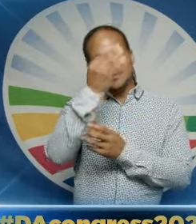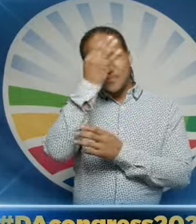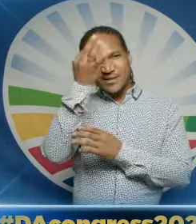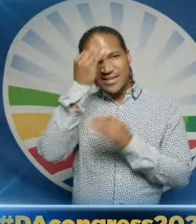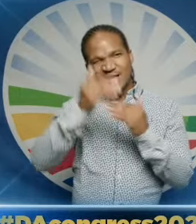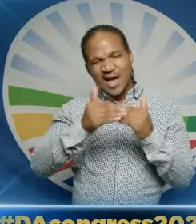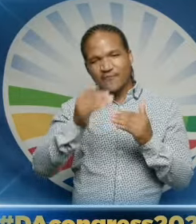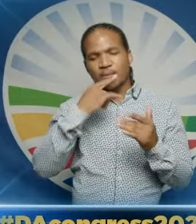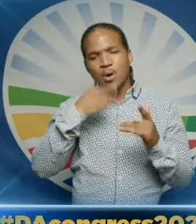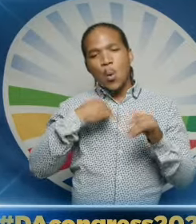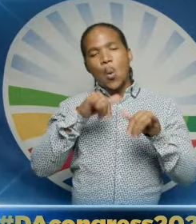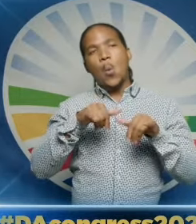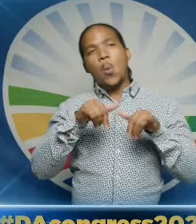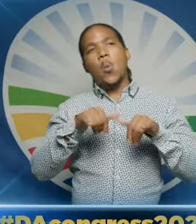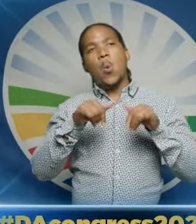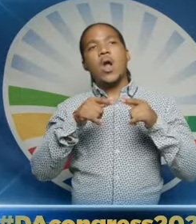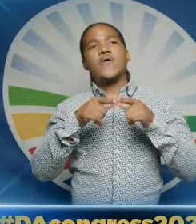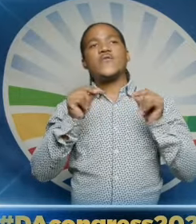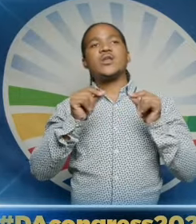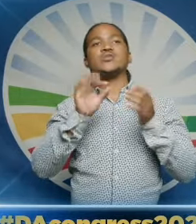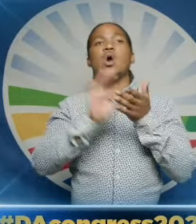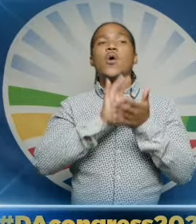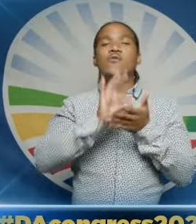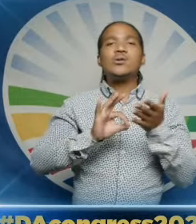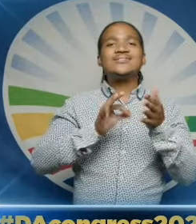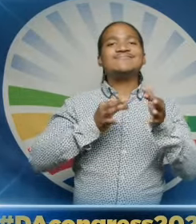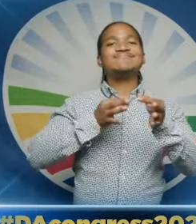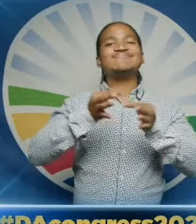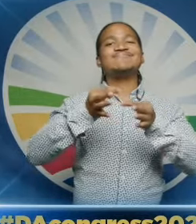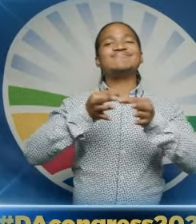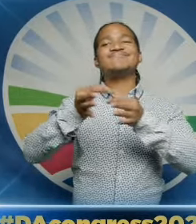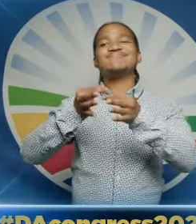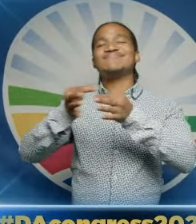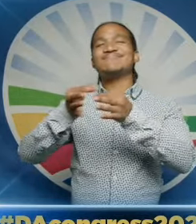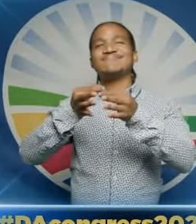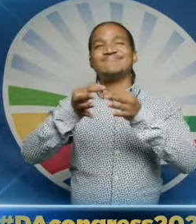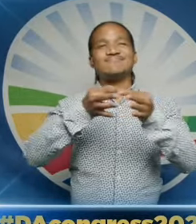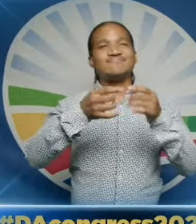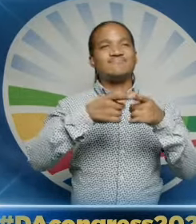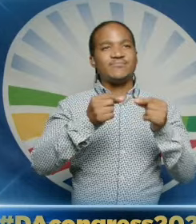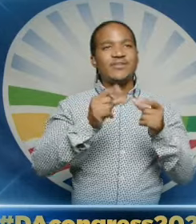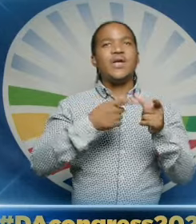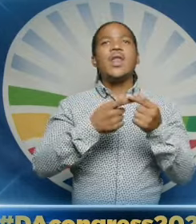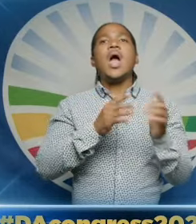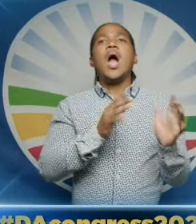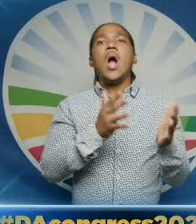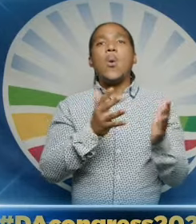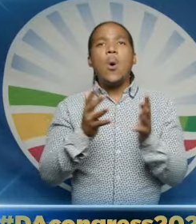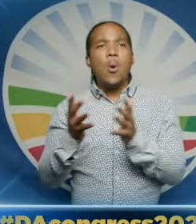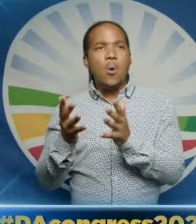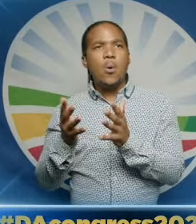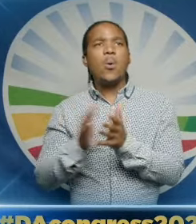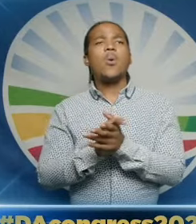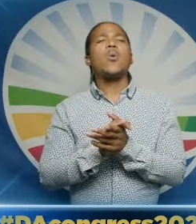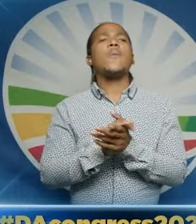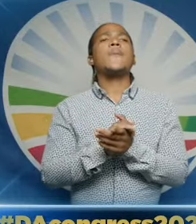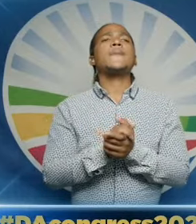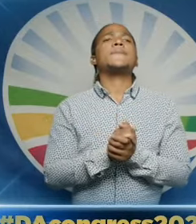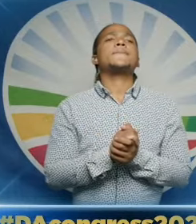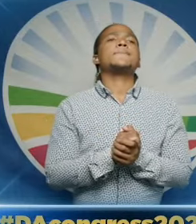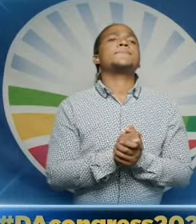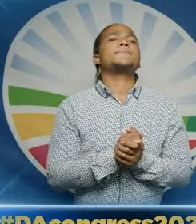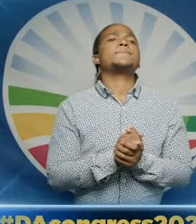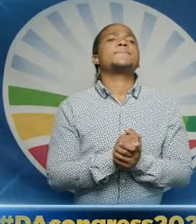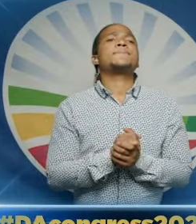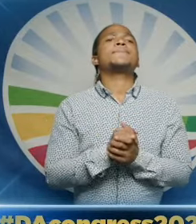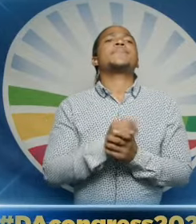we finish working through our voting explanations and how that will all work out. I'll be joined on stage with my presiding officers,